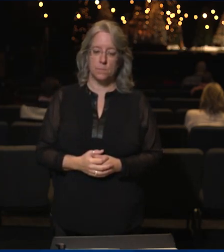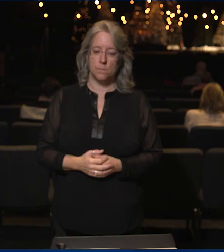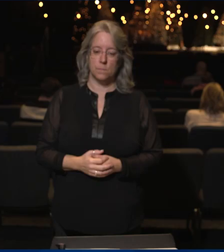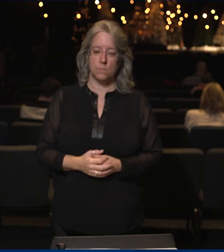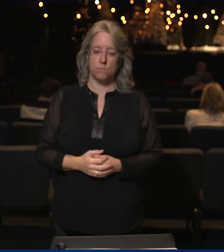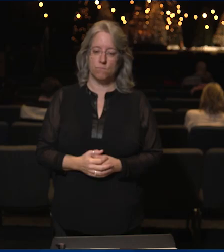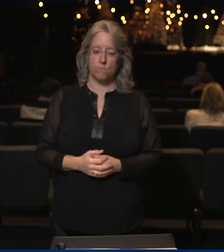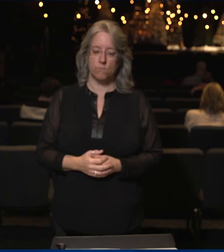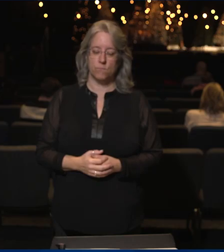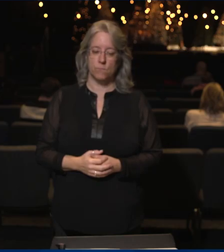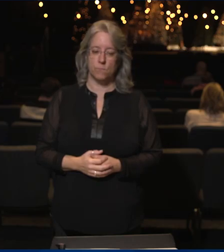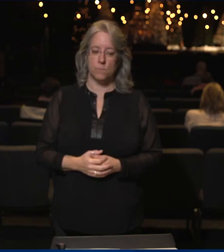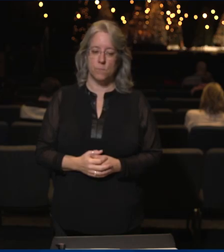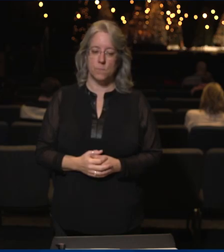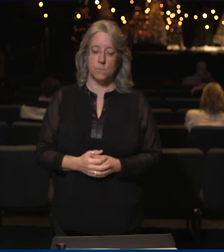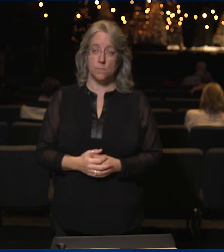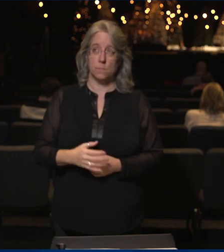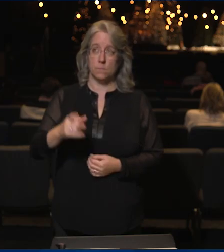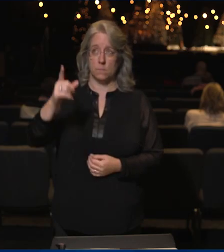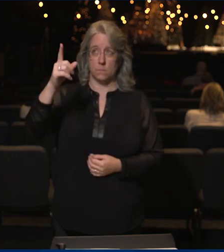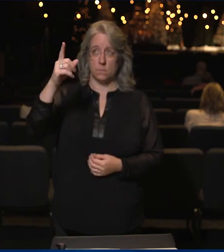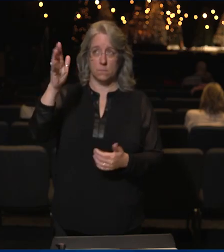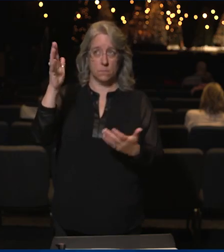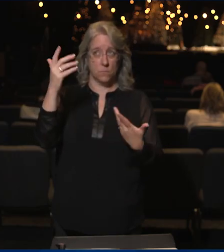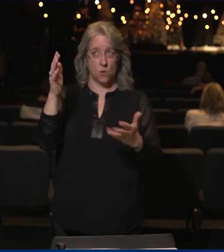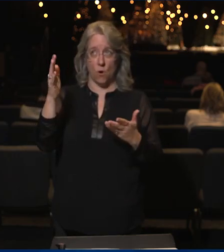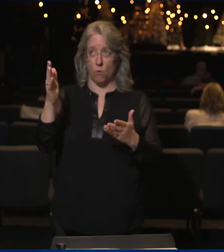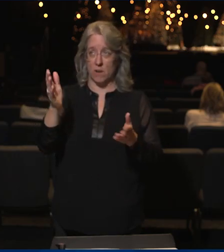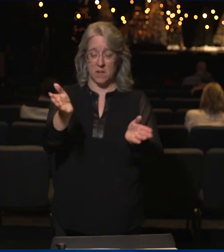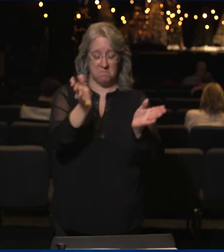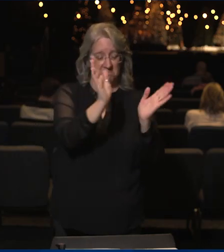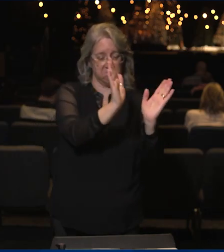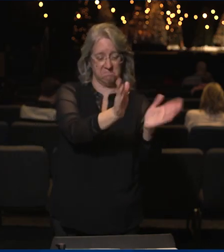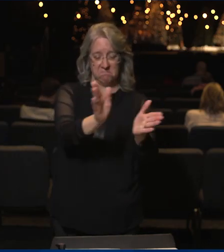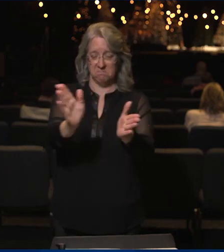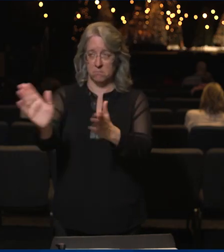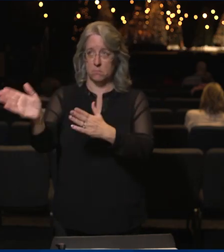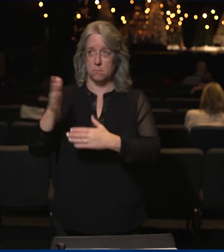You've gone into my future to prepare the way.